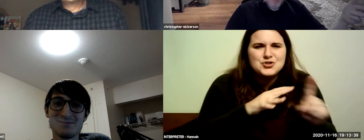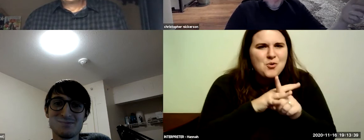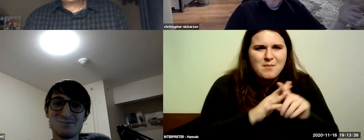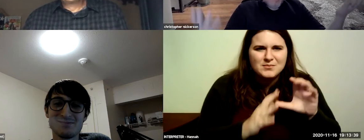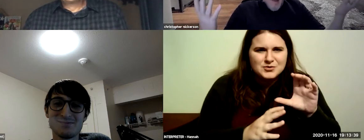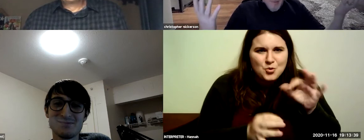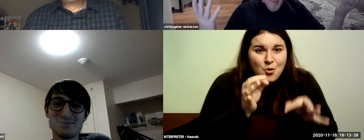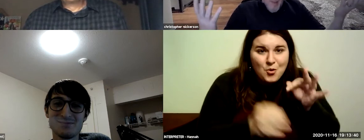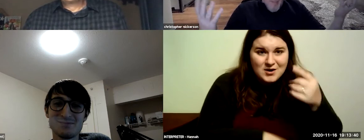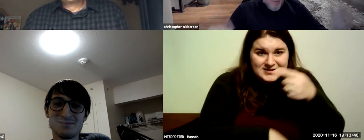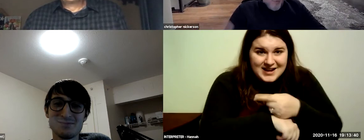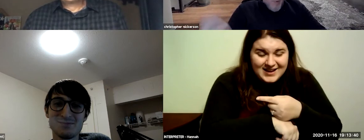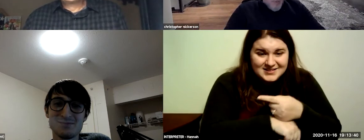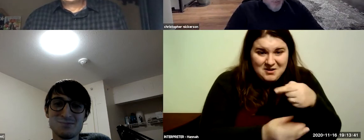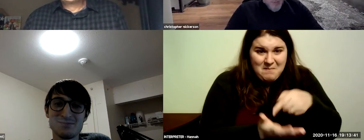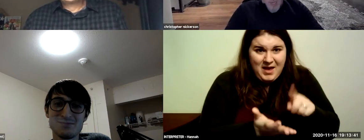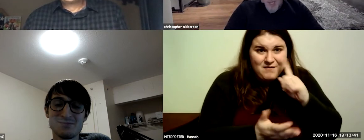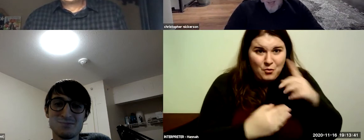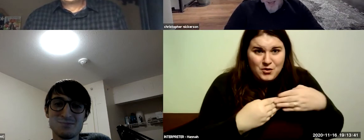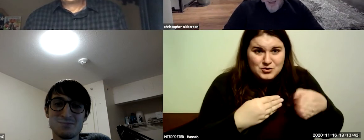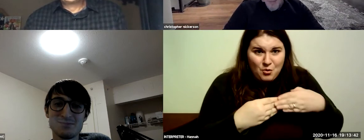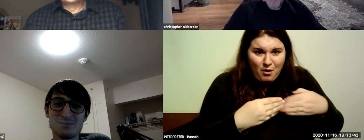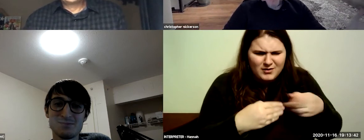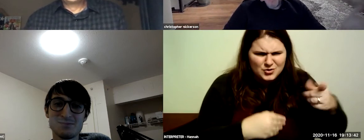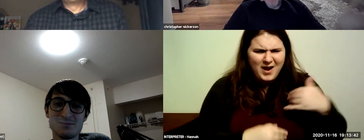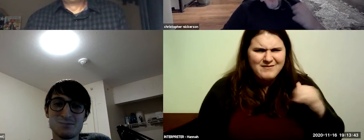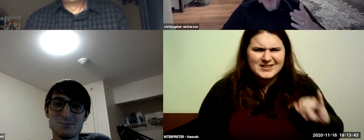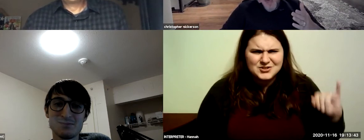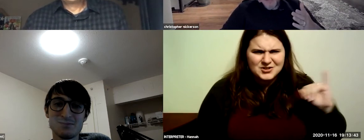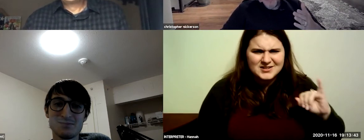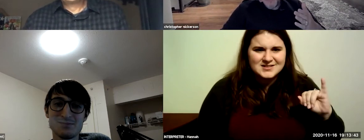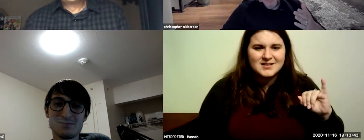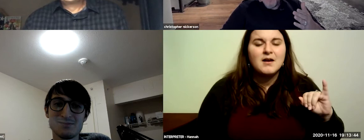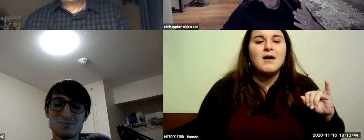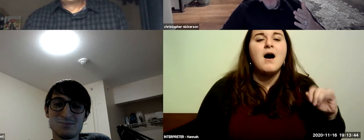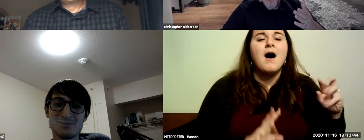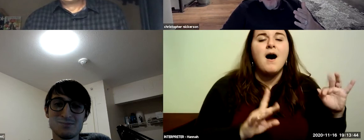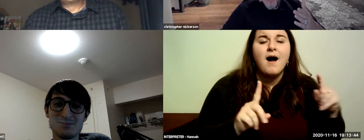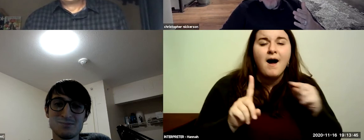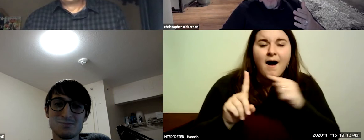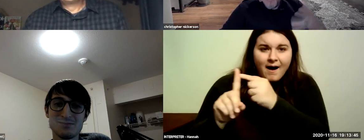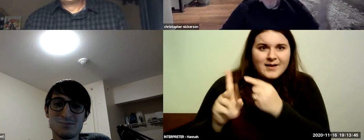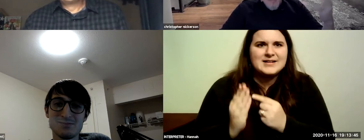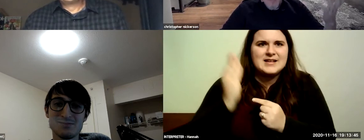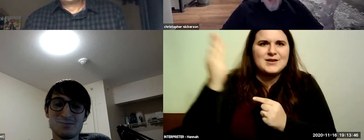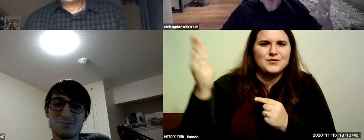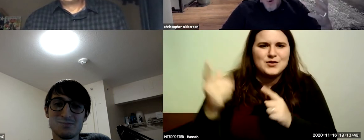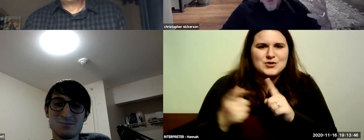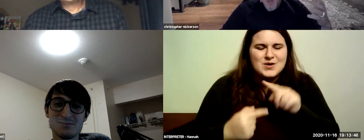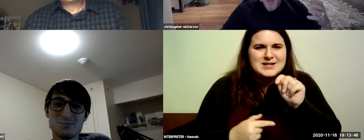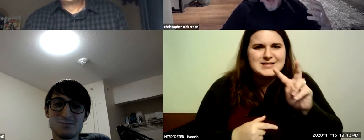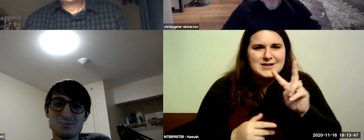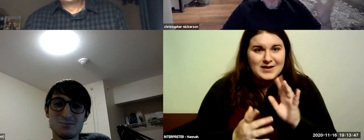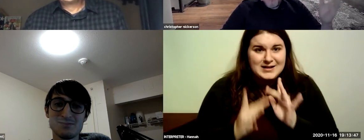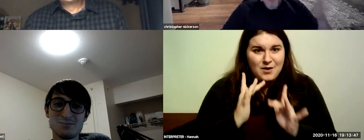door that I was like, I'm not paying for, you have insurance. And that got all the way back to the TV